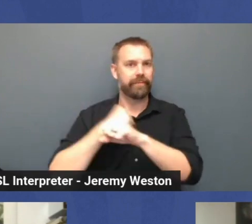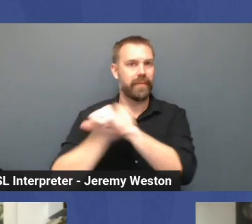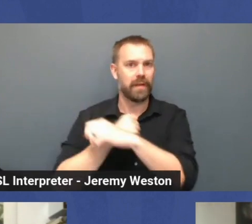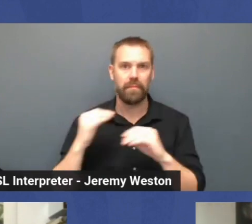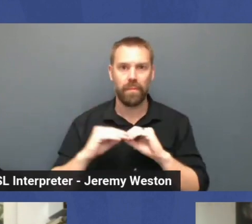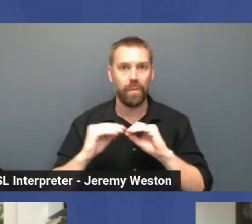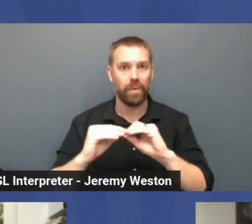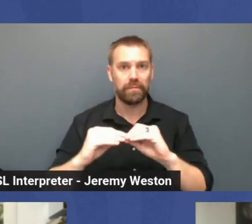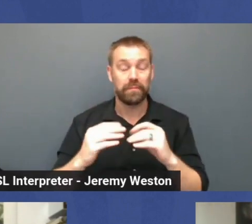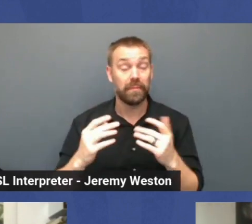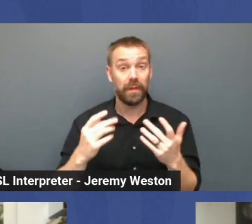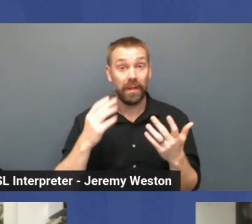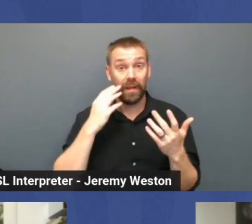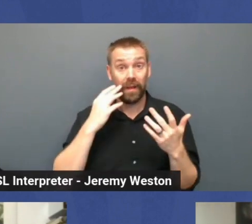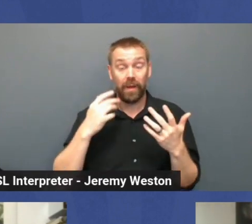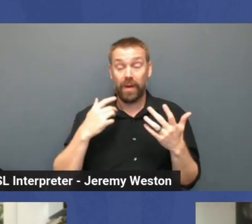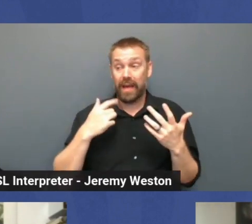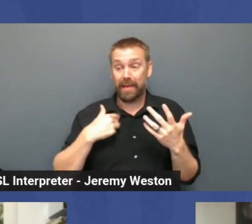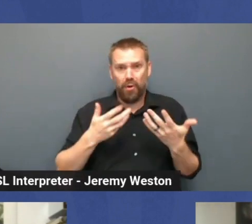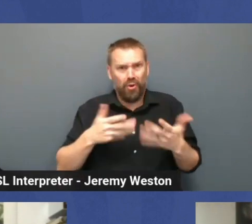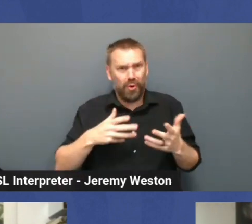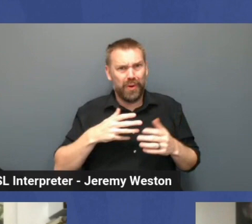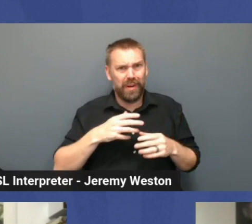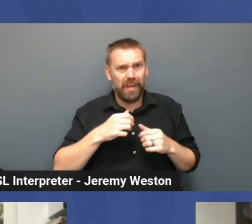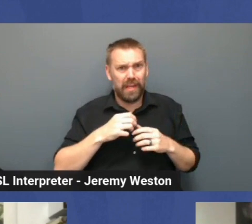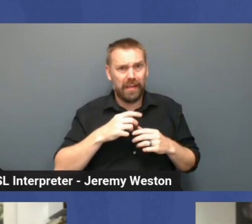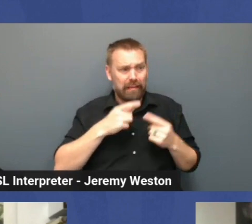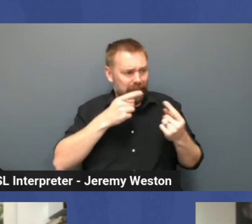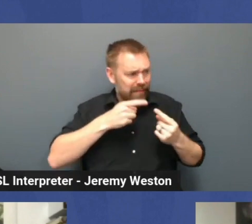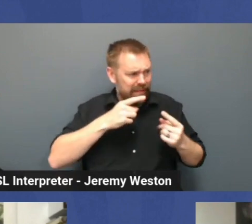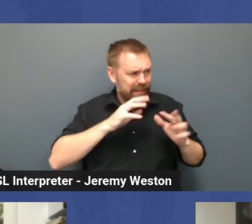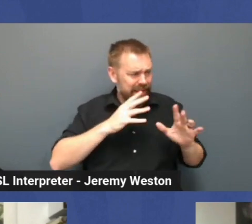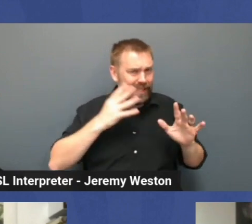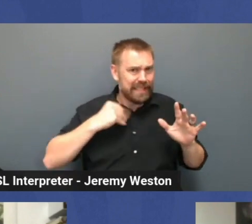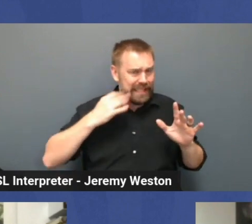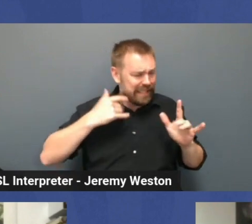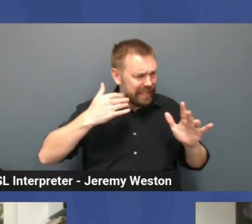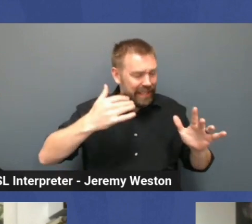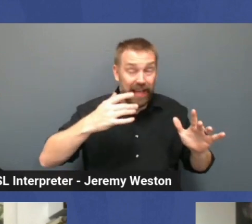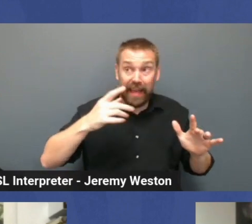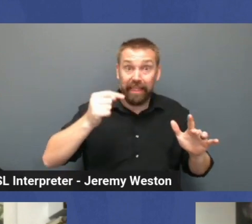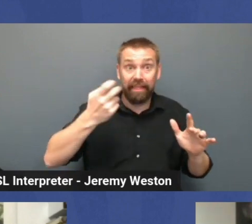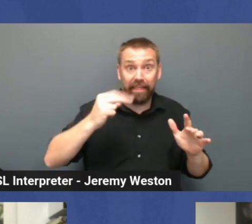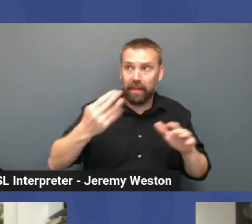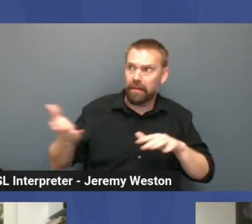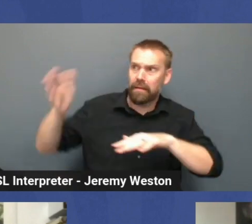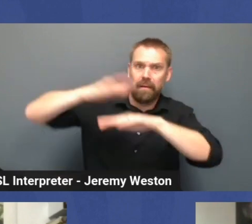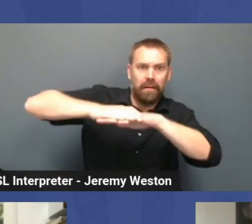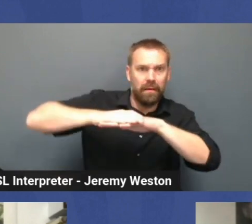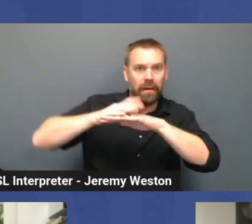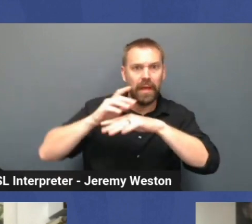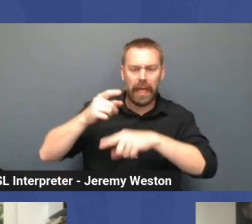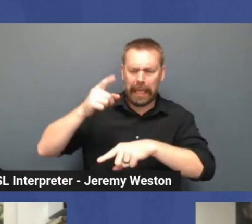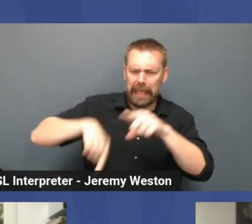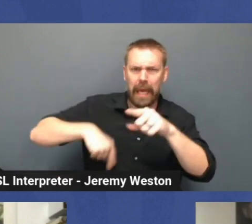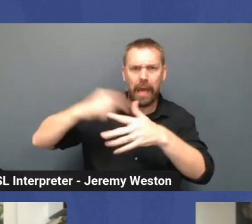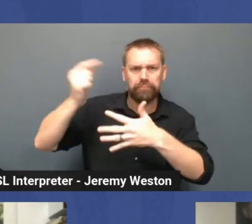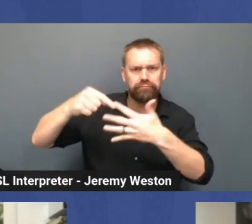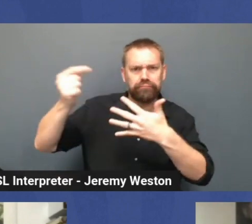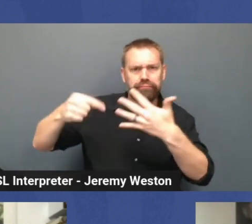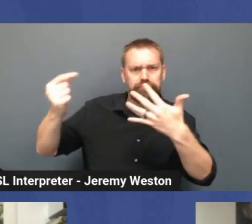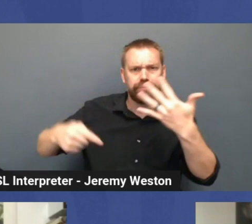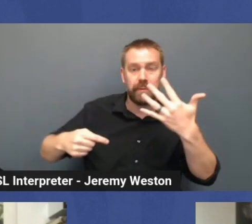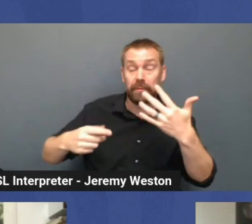I'm already going through a lot, and then I'm told that I can't say this, I can't do this, and that freedom, that infringement upon